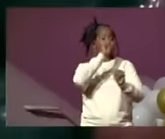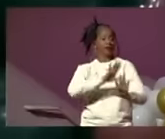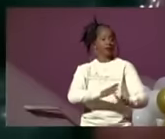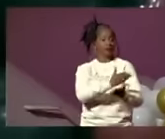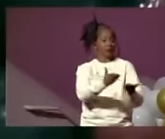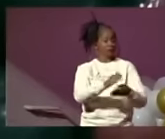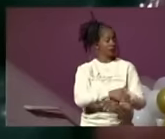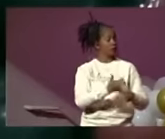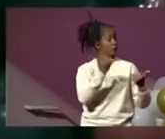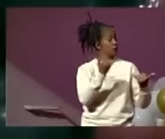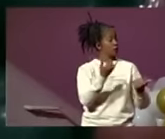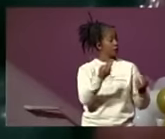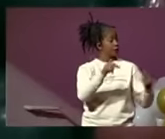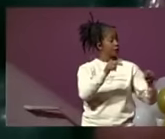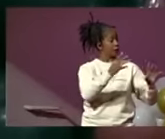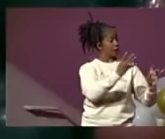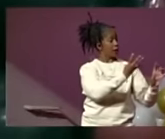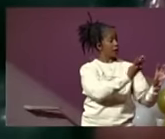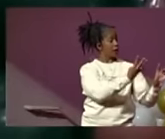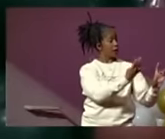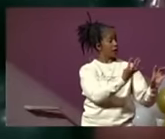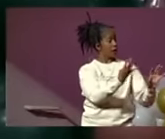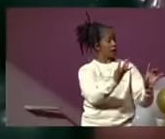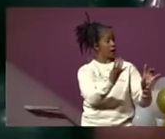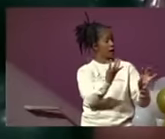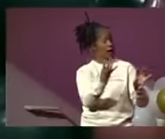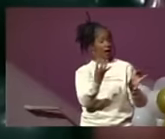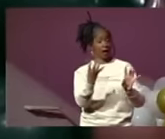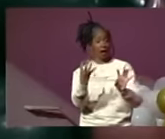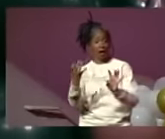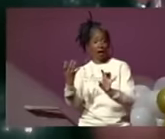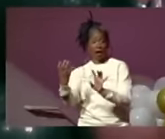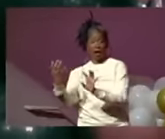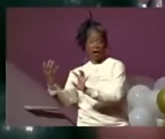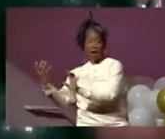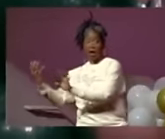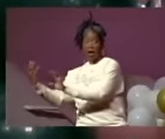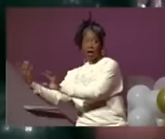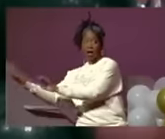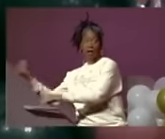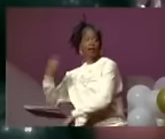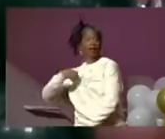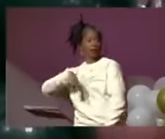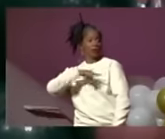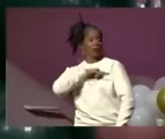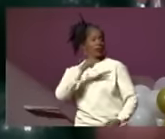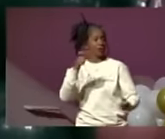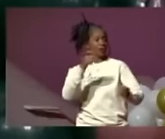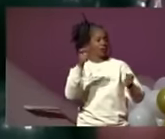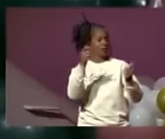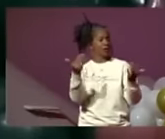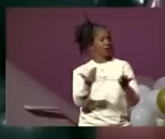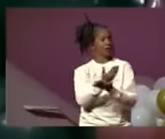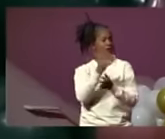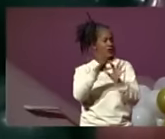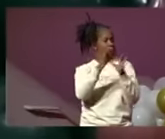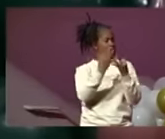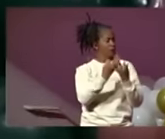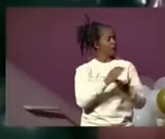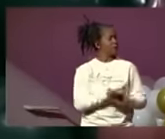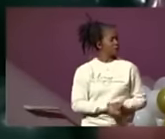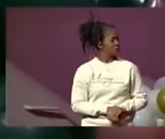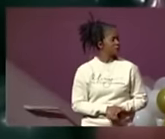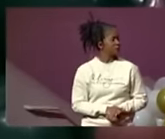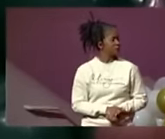our ministers, counselors. Come on, y'all. Let's celebrate our new family one more time.